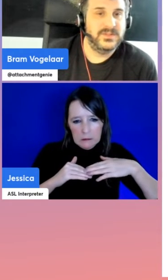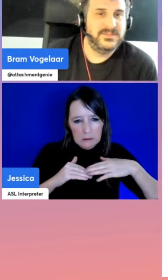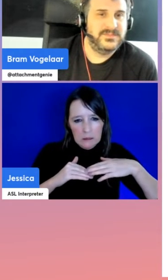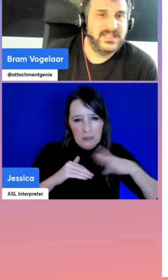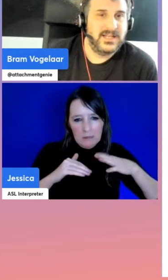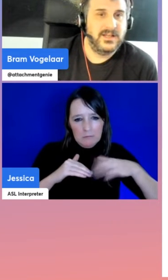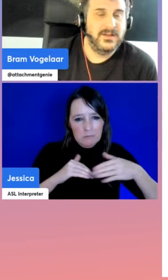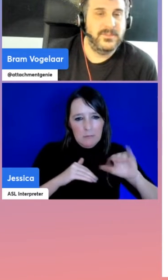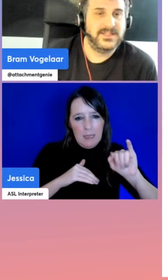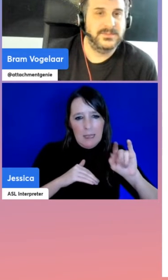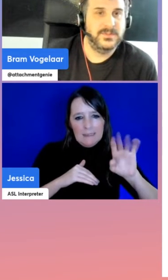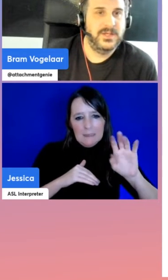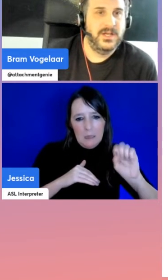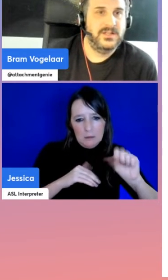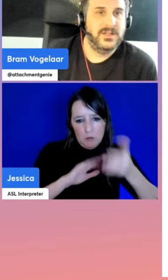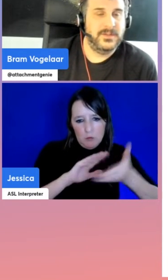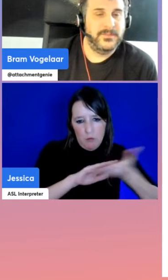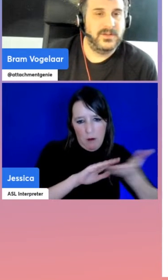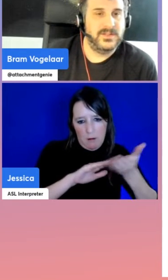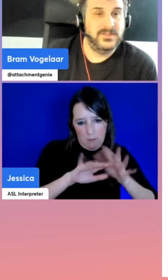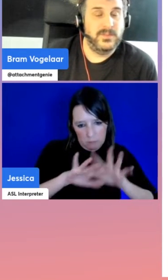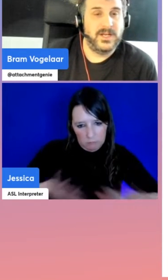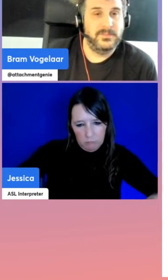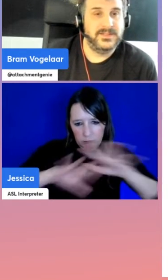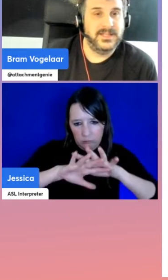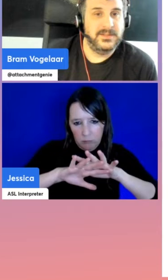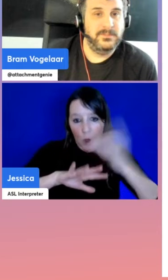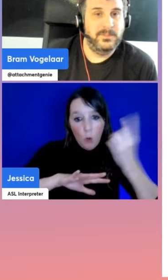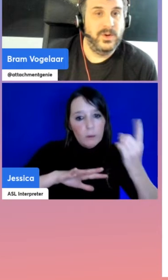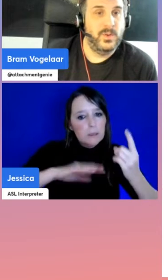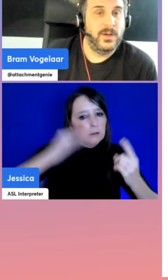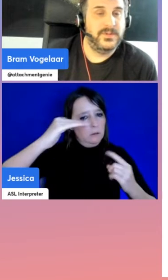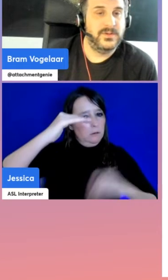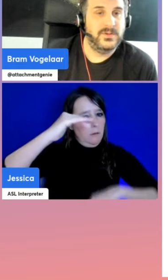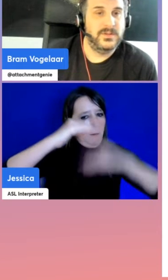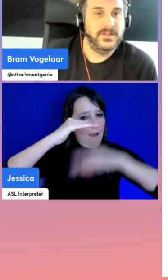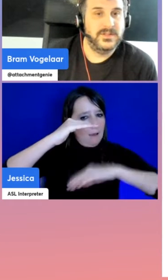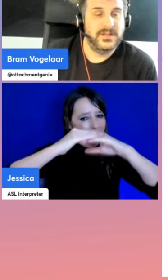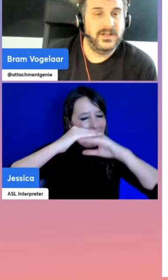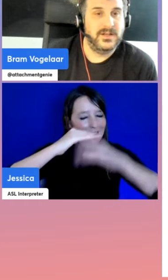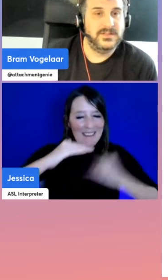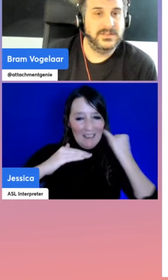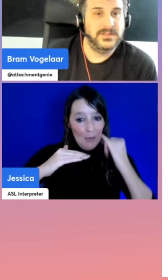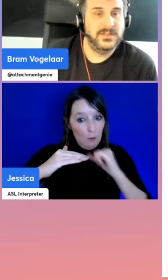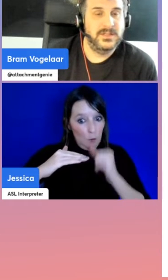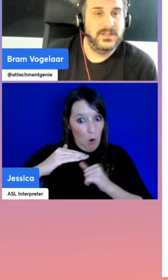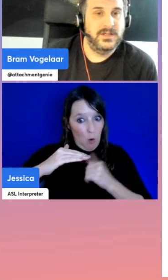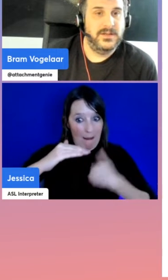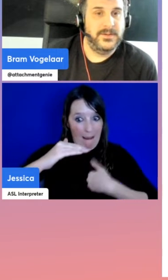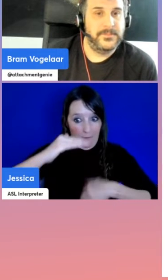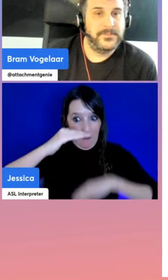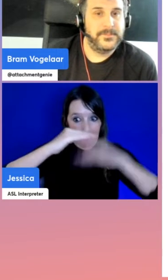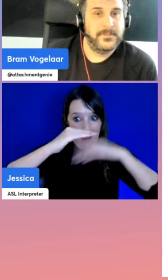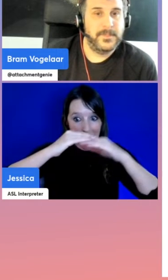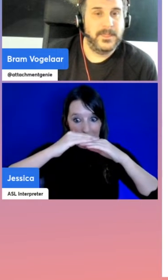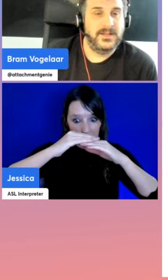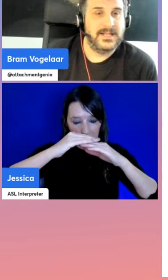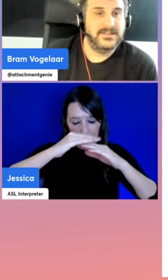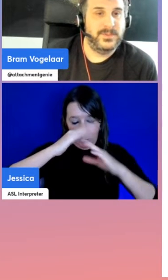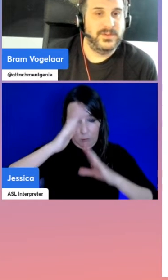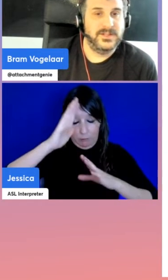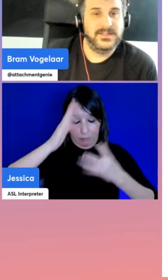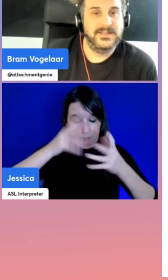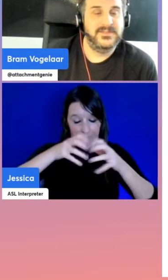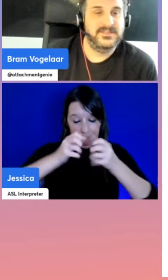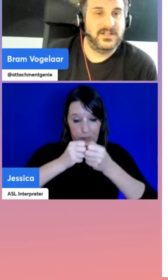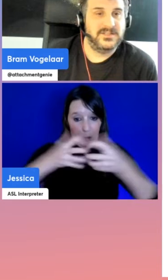20. Always set a maximum, otherwise you might basically blow up your entire cluster. And that's